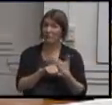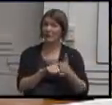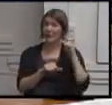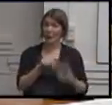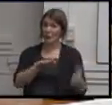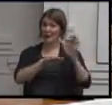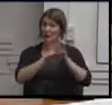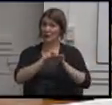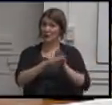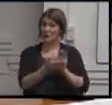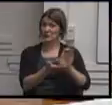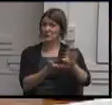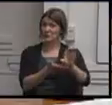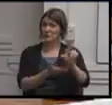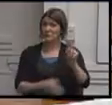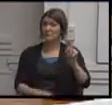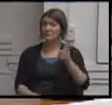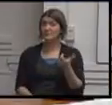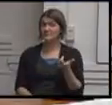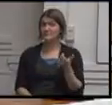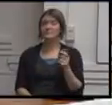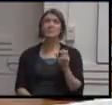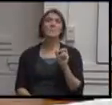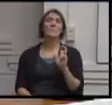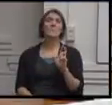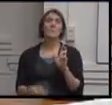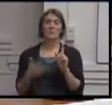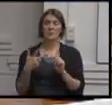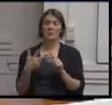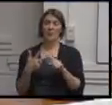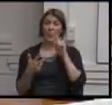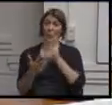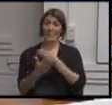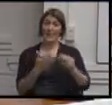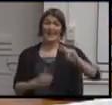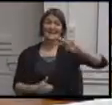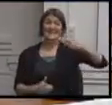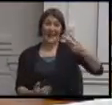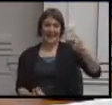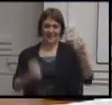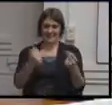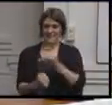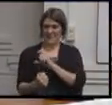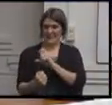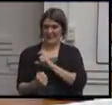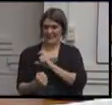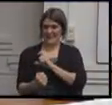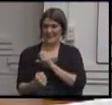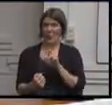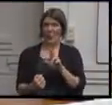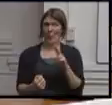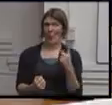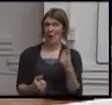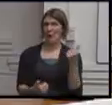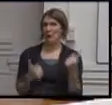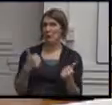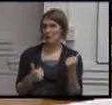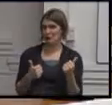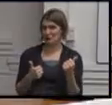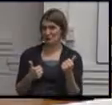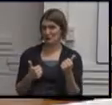from last year to this year, whether we're going to buy a second cruiser rather than dropping down to a 1 cruiser rotation,